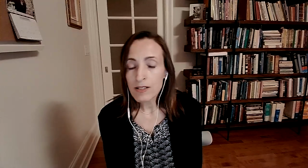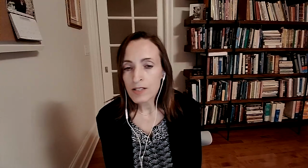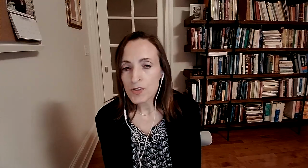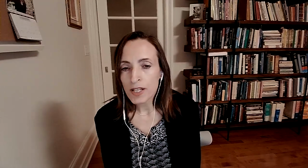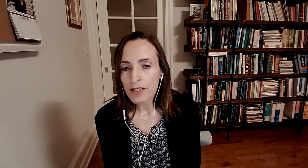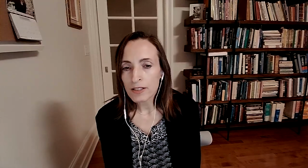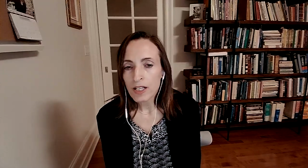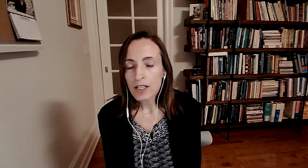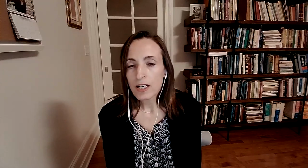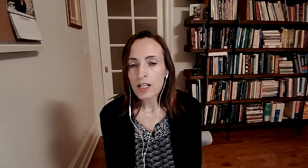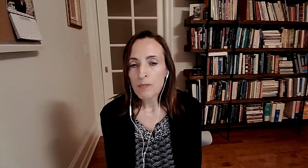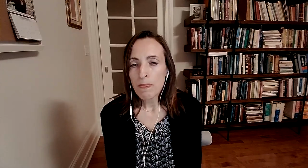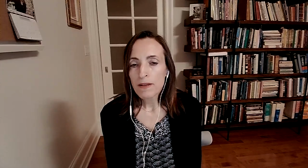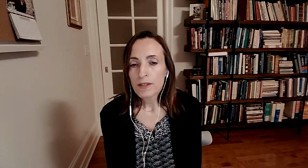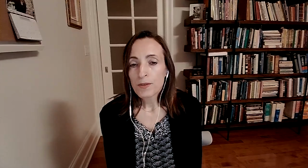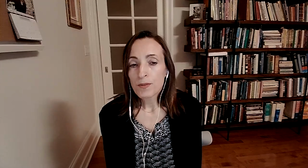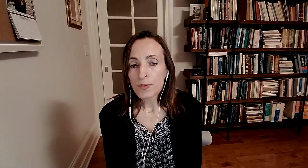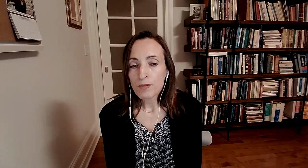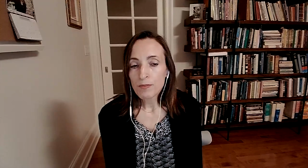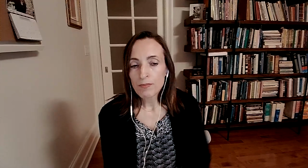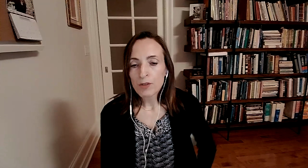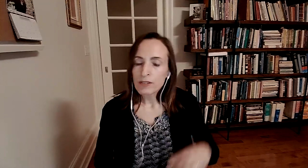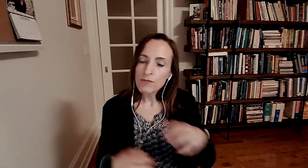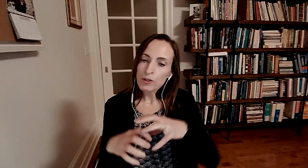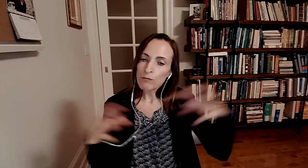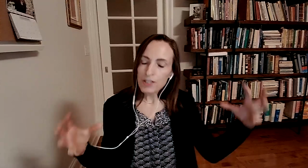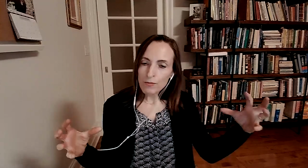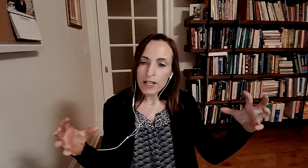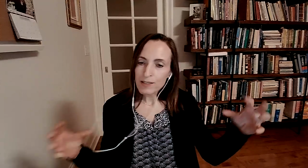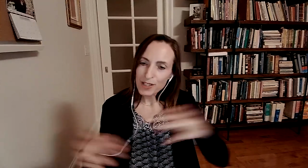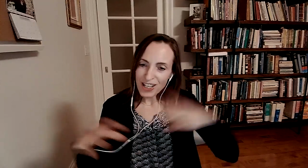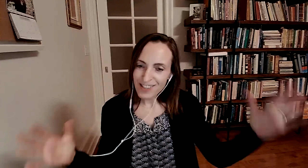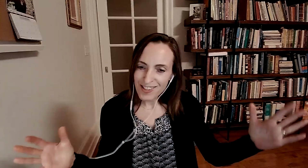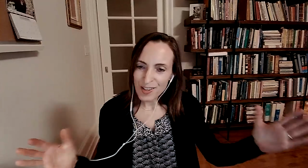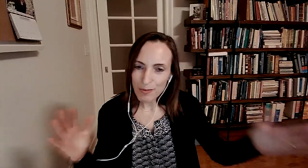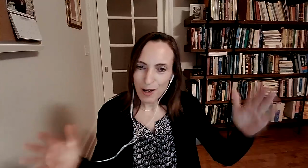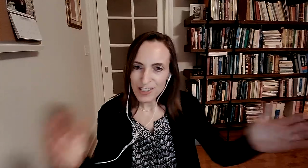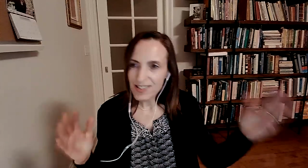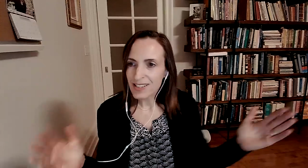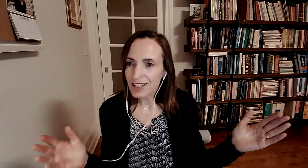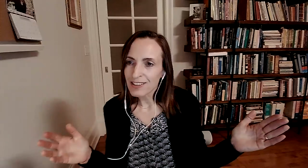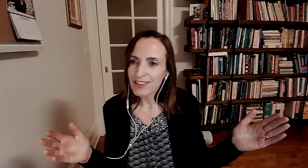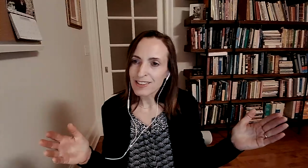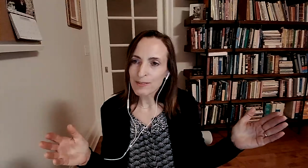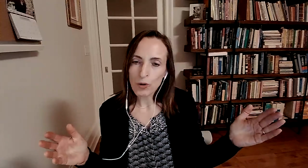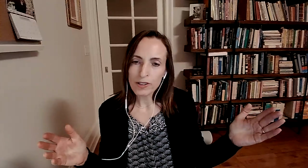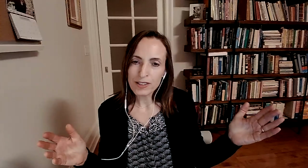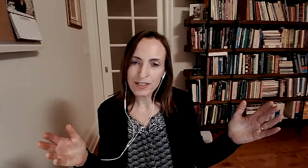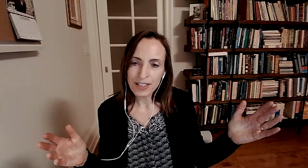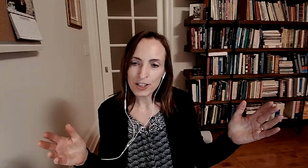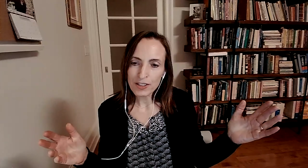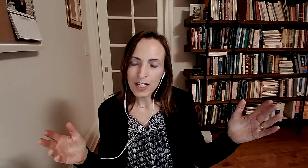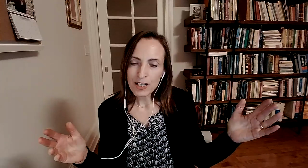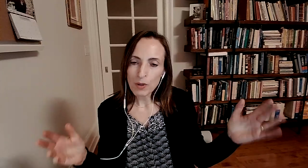pitch accents that are sort of, you can rate pitch accents on a prominent scale according